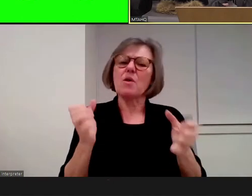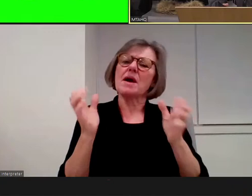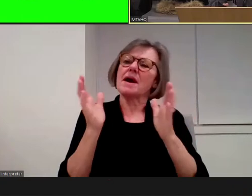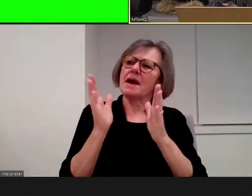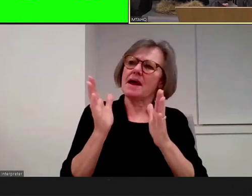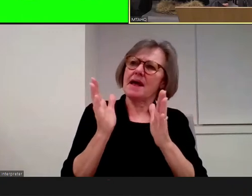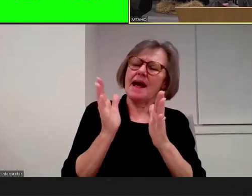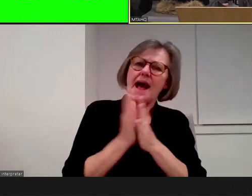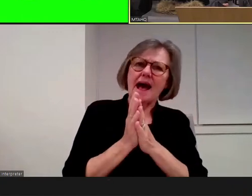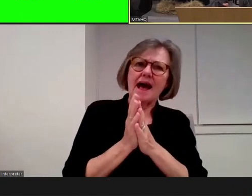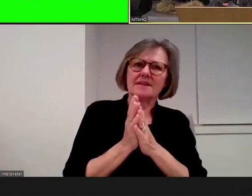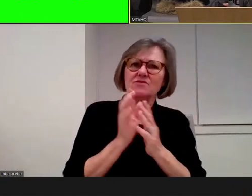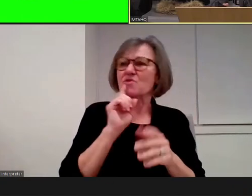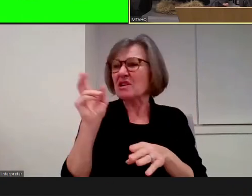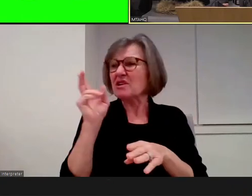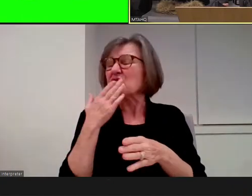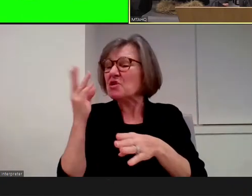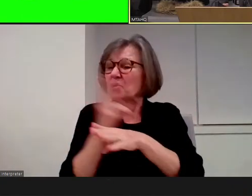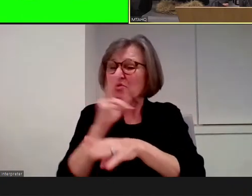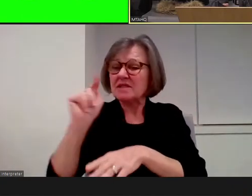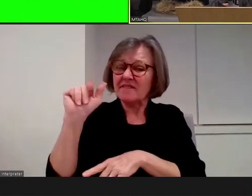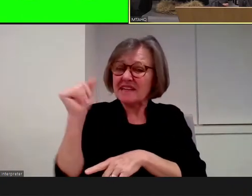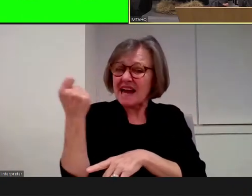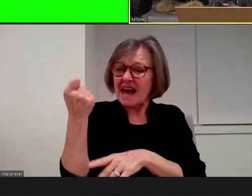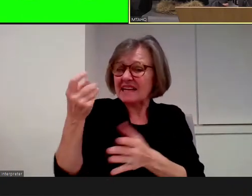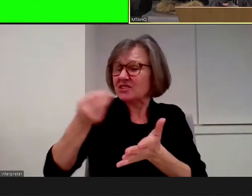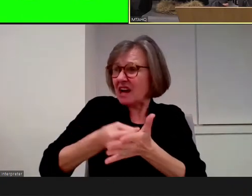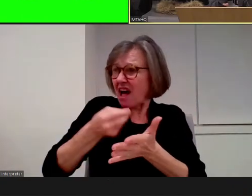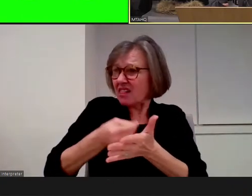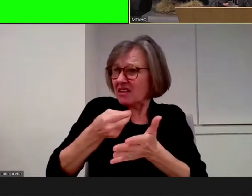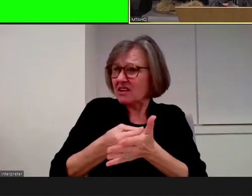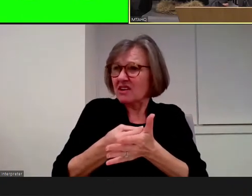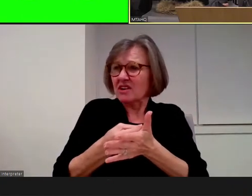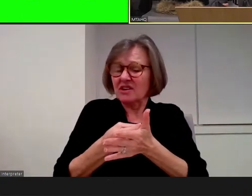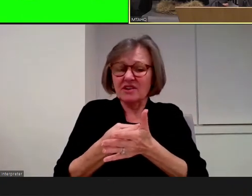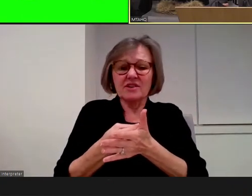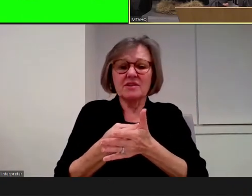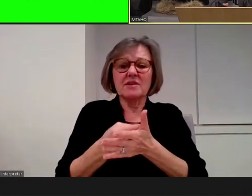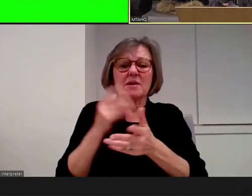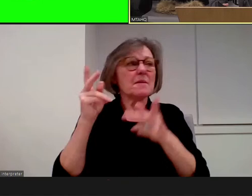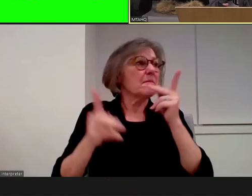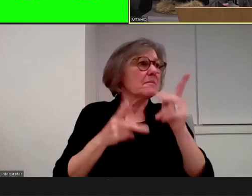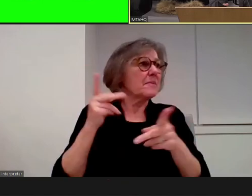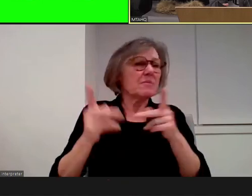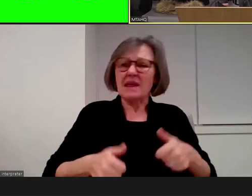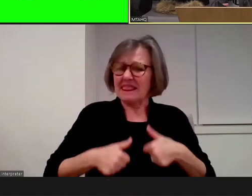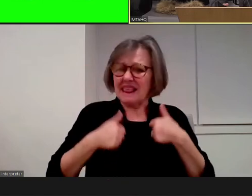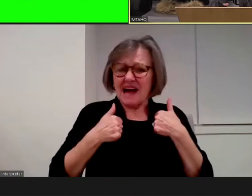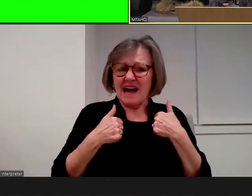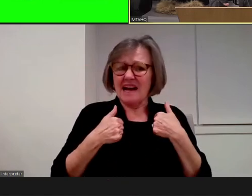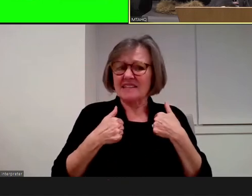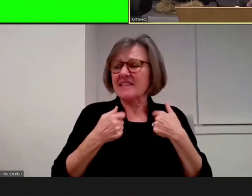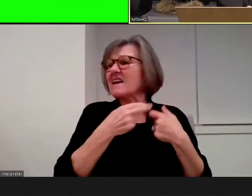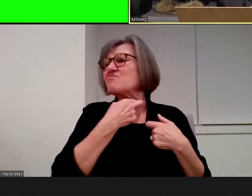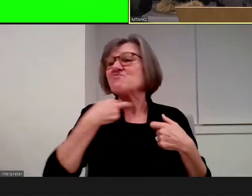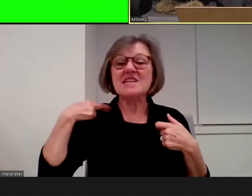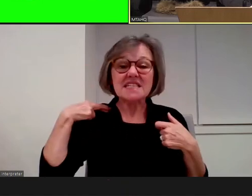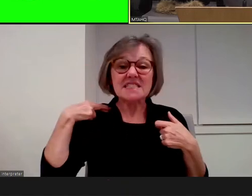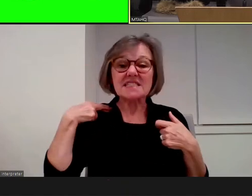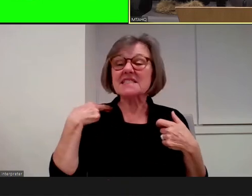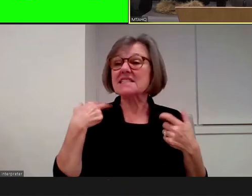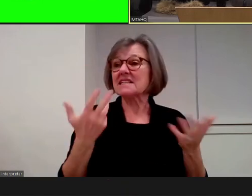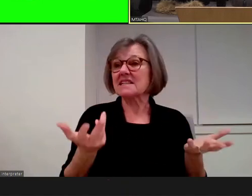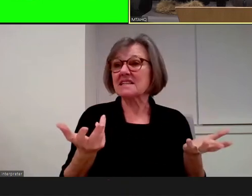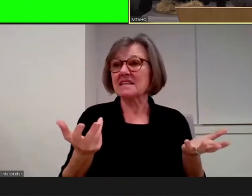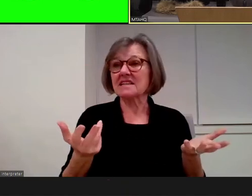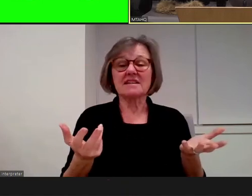question. Is this really a good use of the tax dollars towards inherently putting people's lives at risk? I can read out a